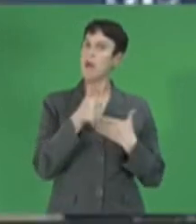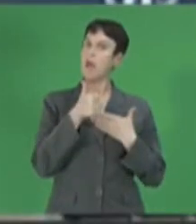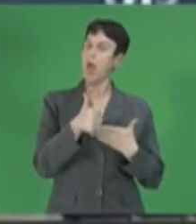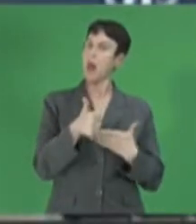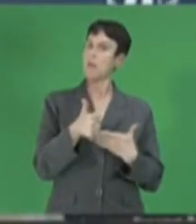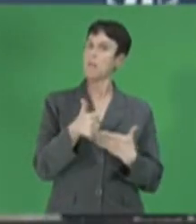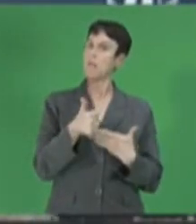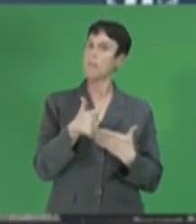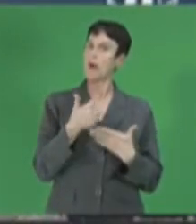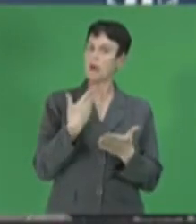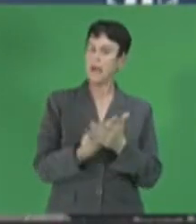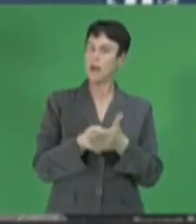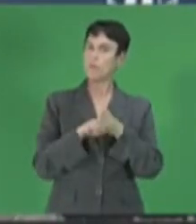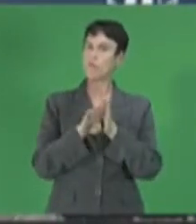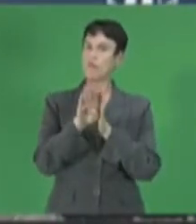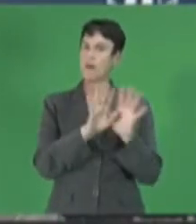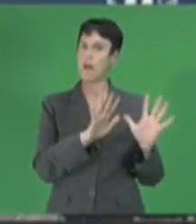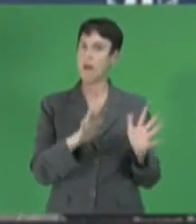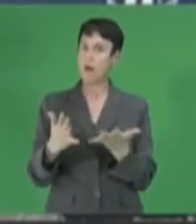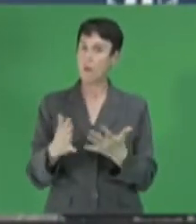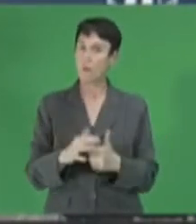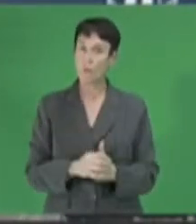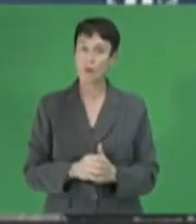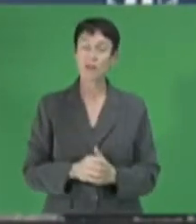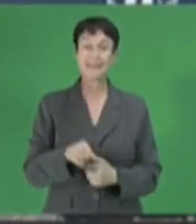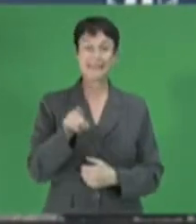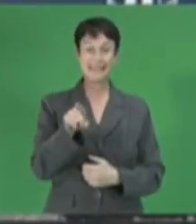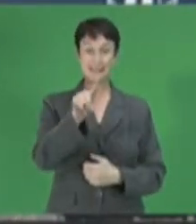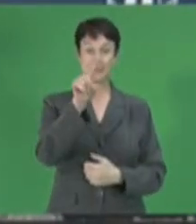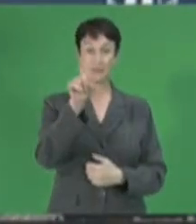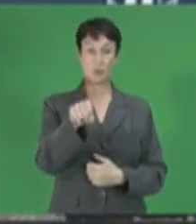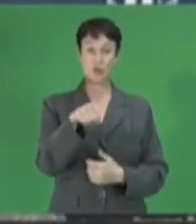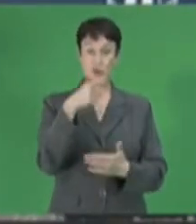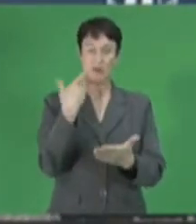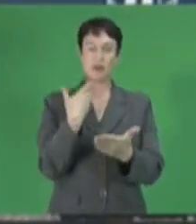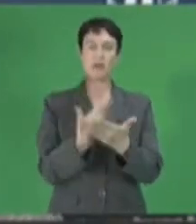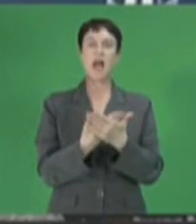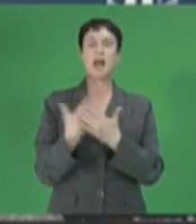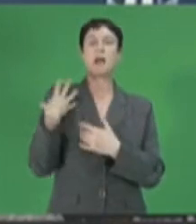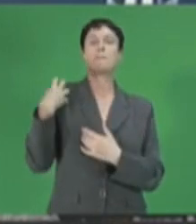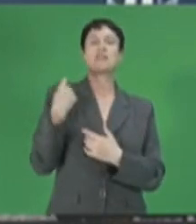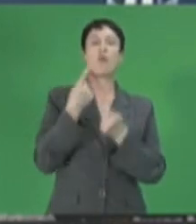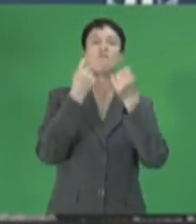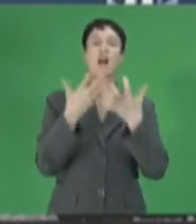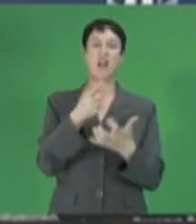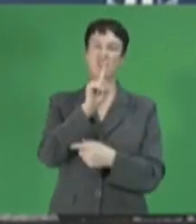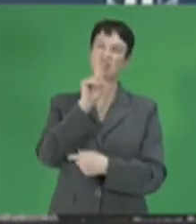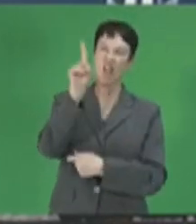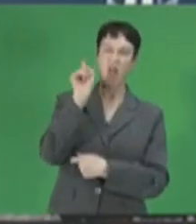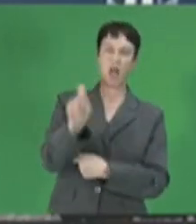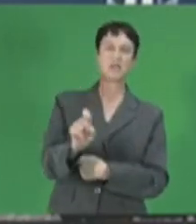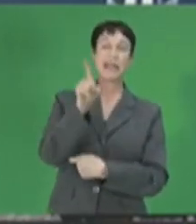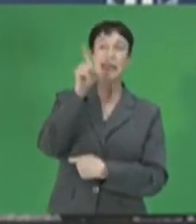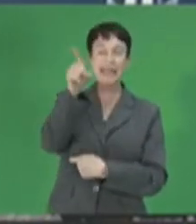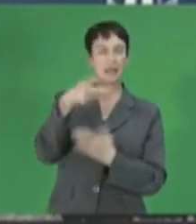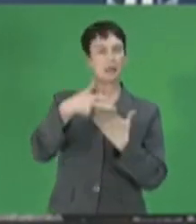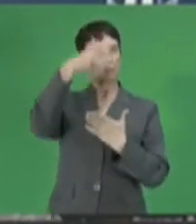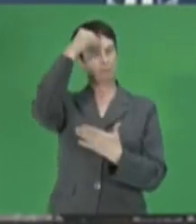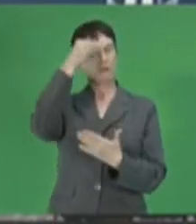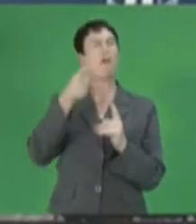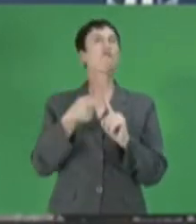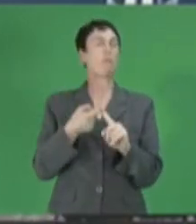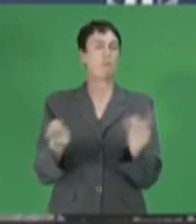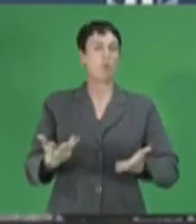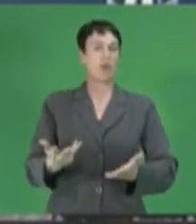Last question, wrong press conference. You can refer that question to the Minister of Finance, and then he can tell you what he meant by